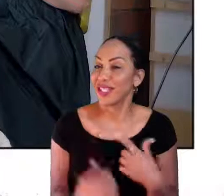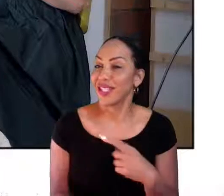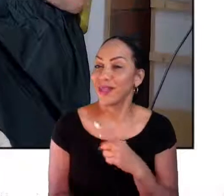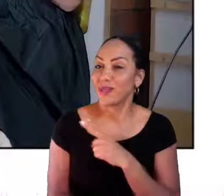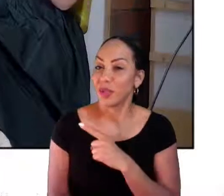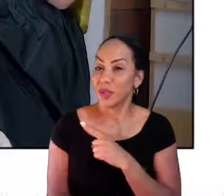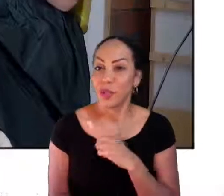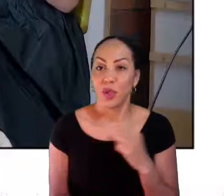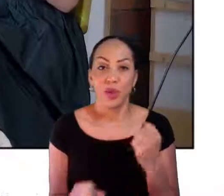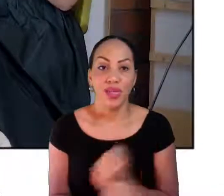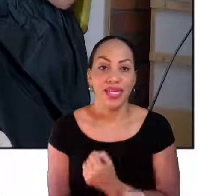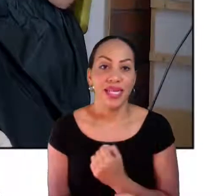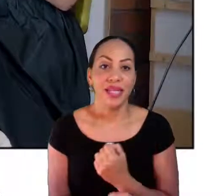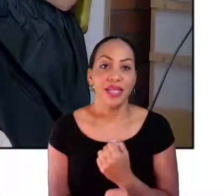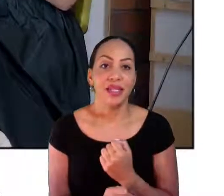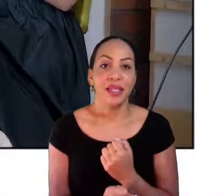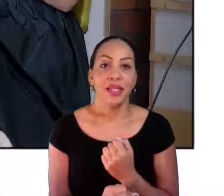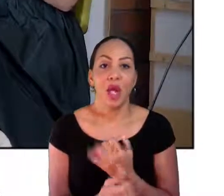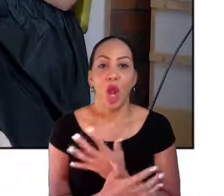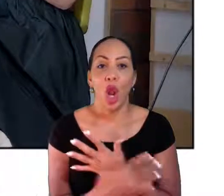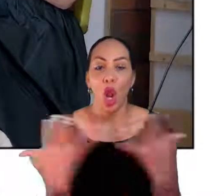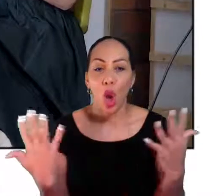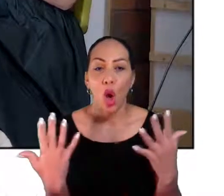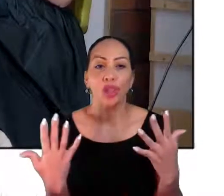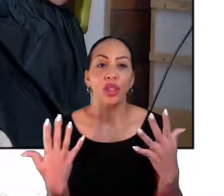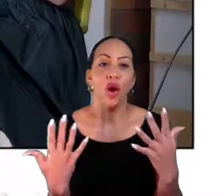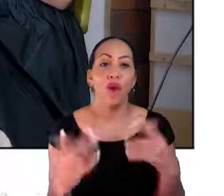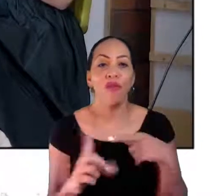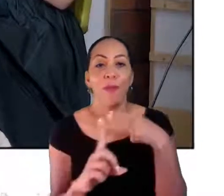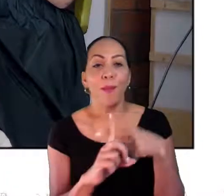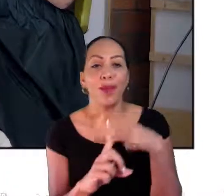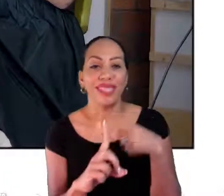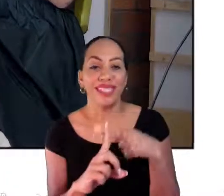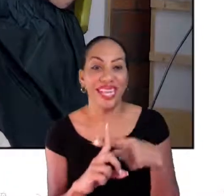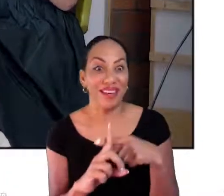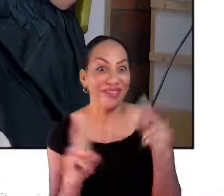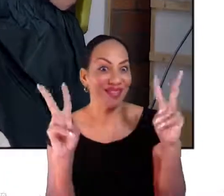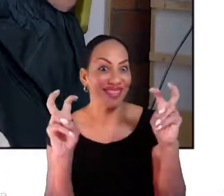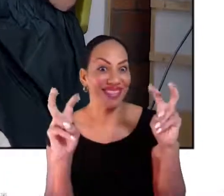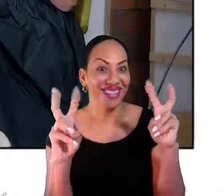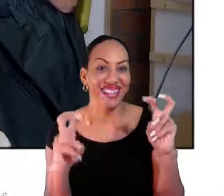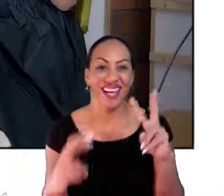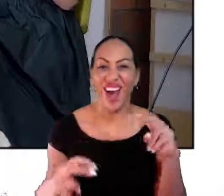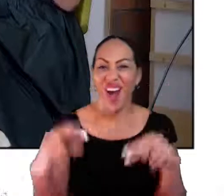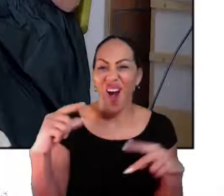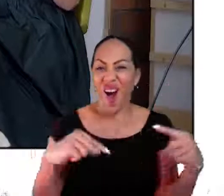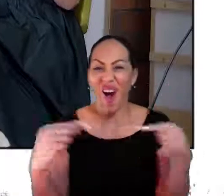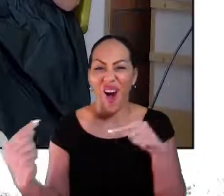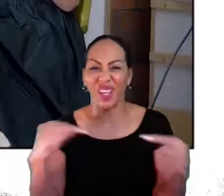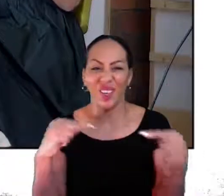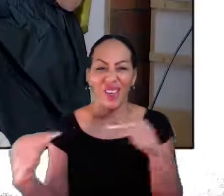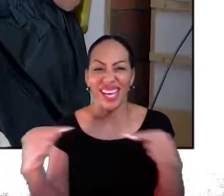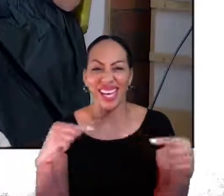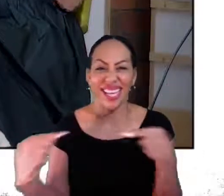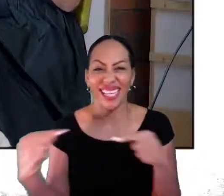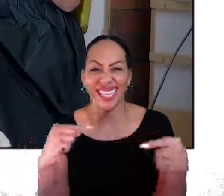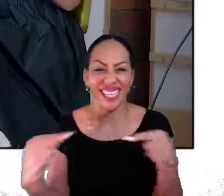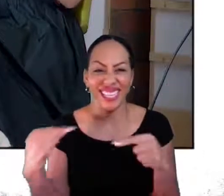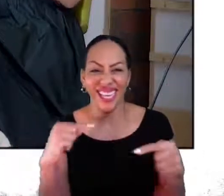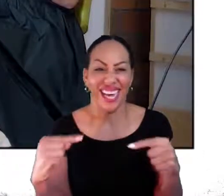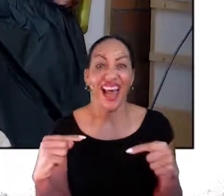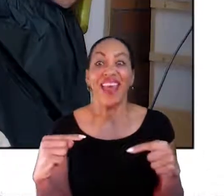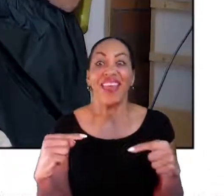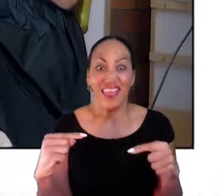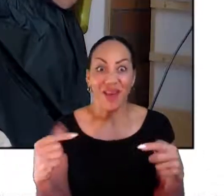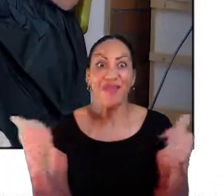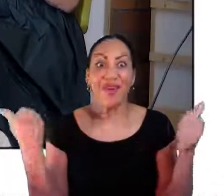what would you call it? Like very constructive arguing until we wrestled something to the ground,